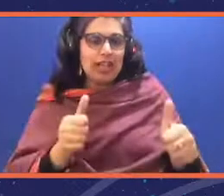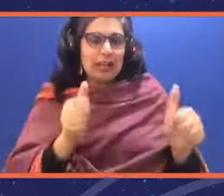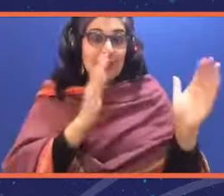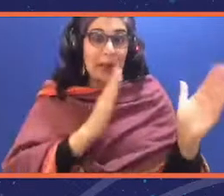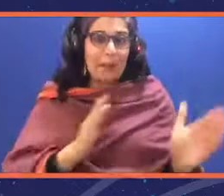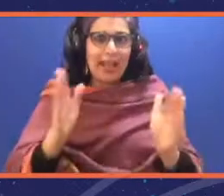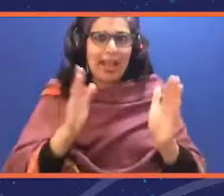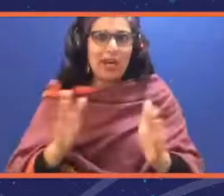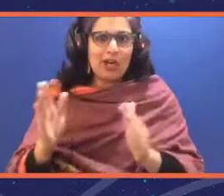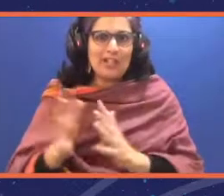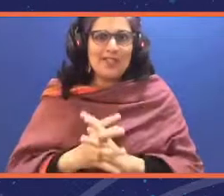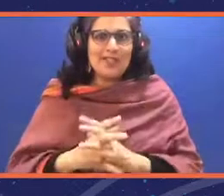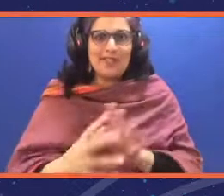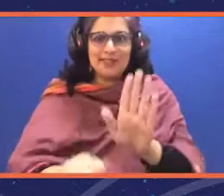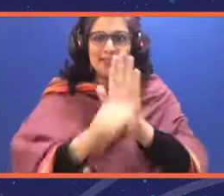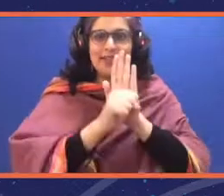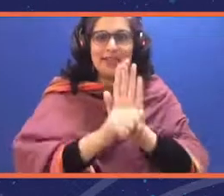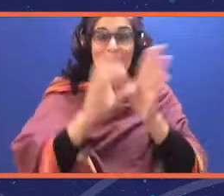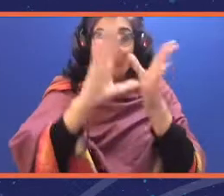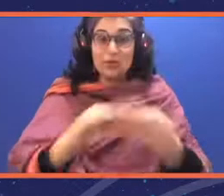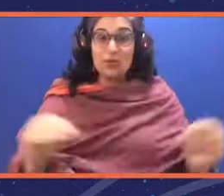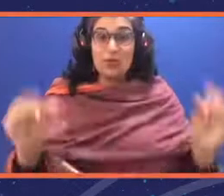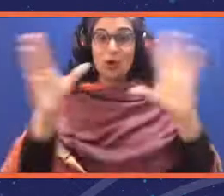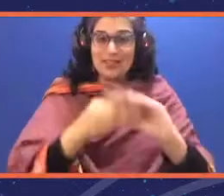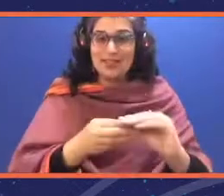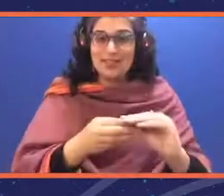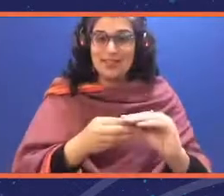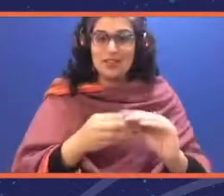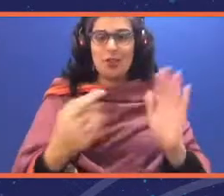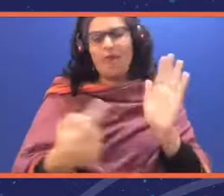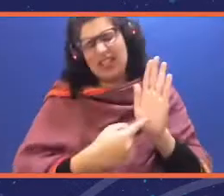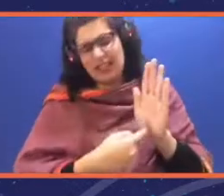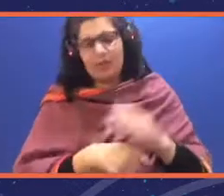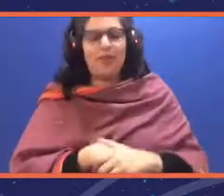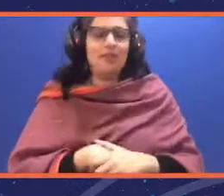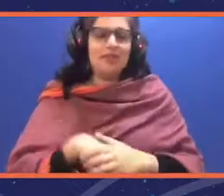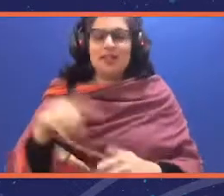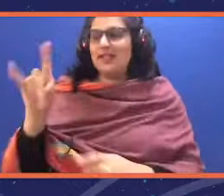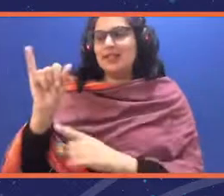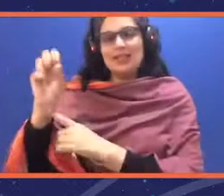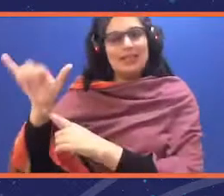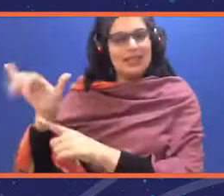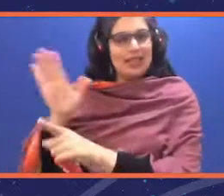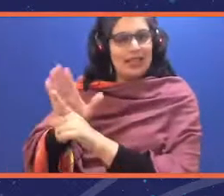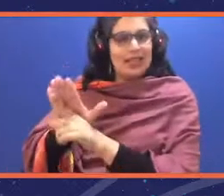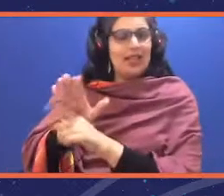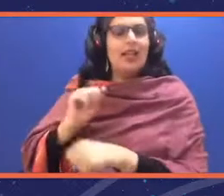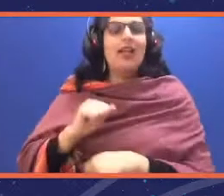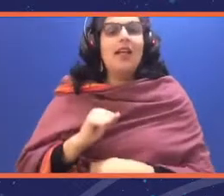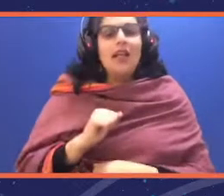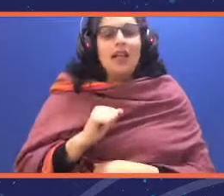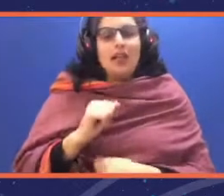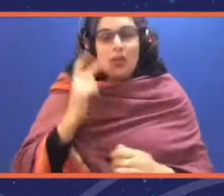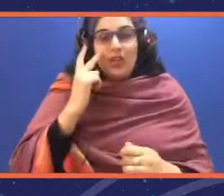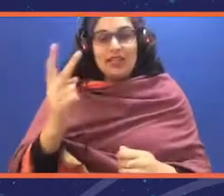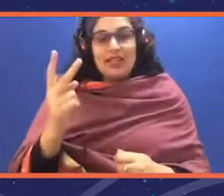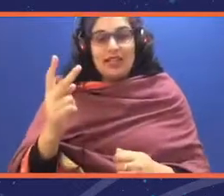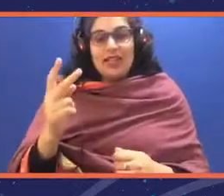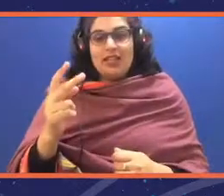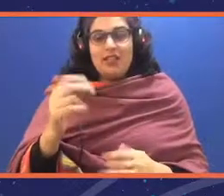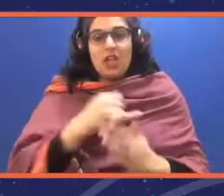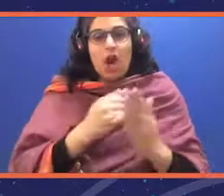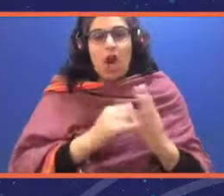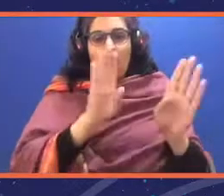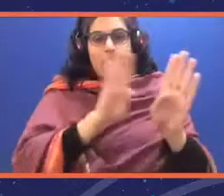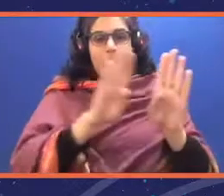to symbolize the stories. So for example, in Daisy's example, which you see here is an art board of my